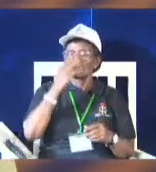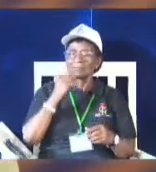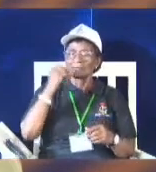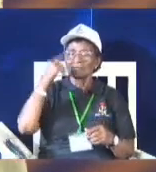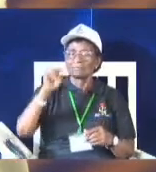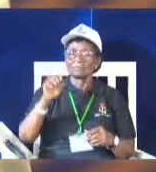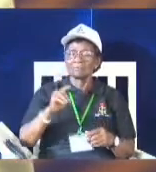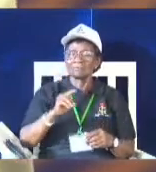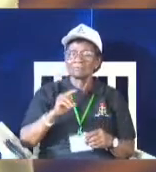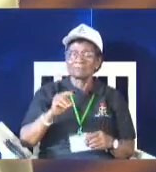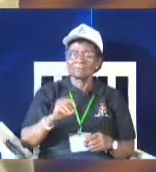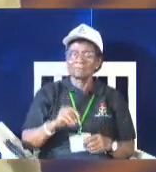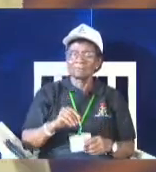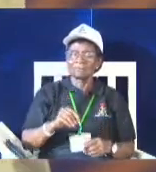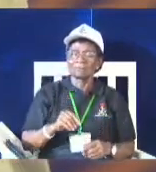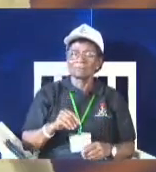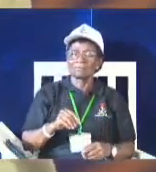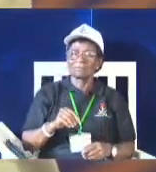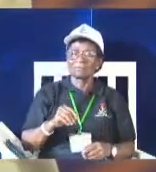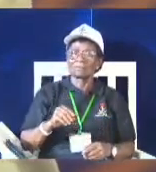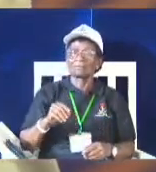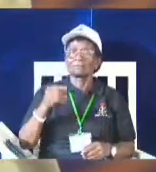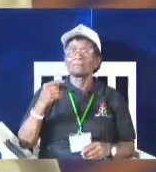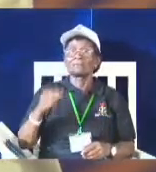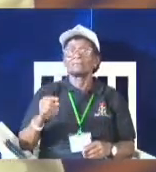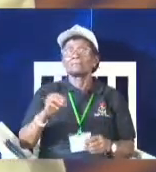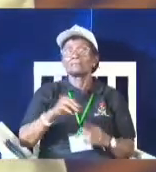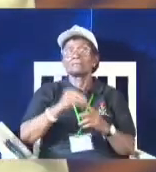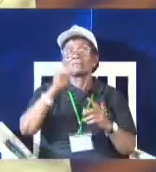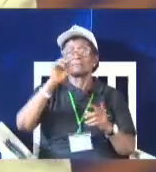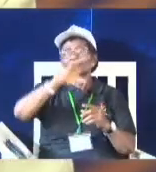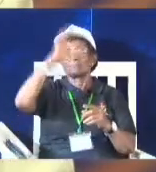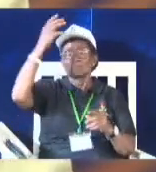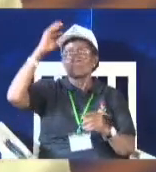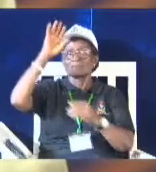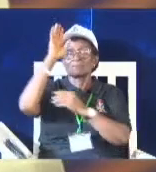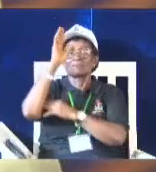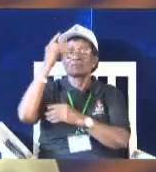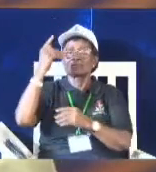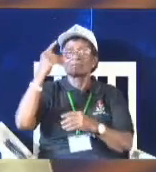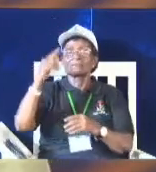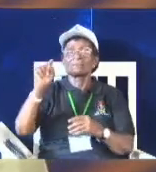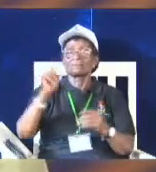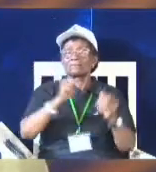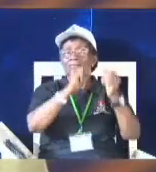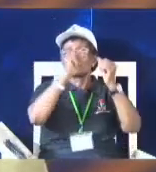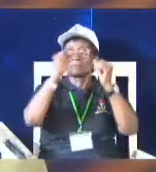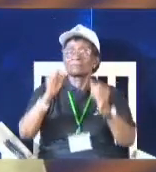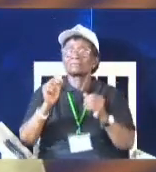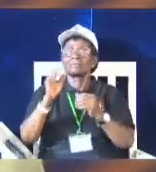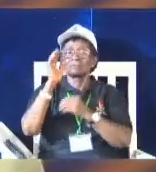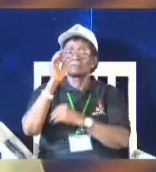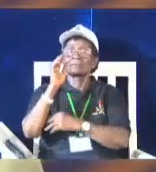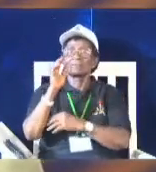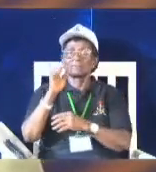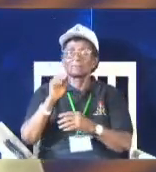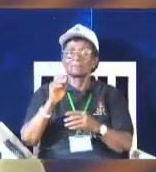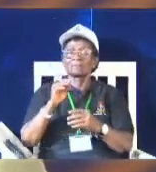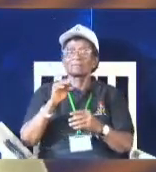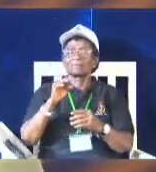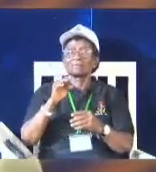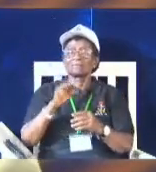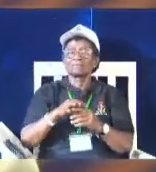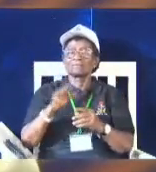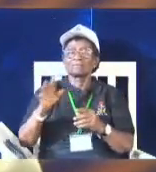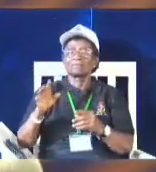By the special grace of God, he gave his life to Jesus. The Almighty God intervened,